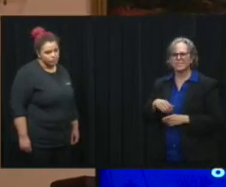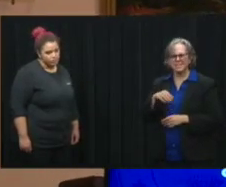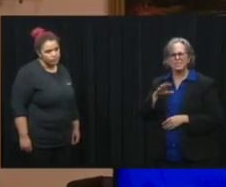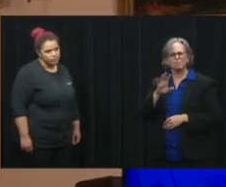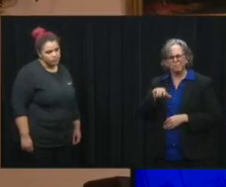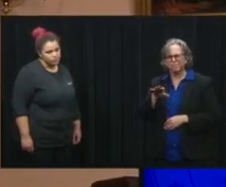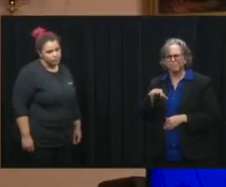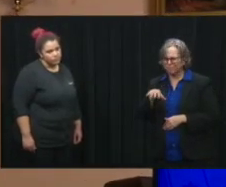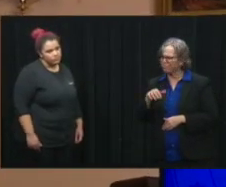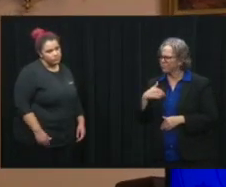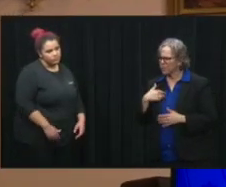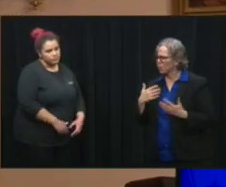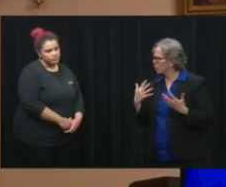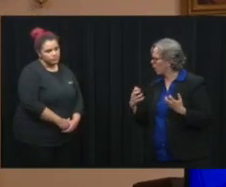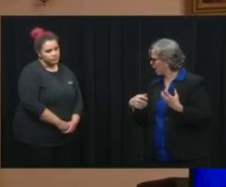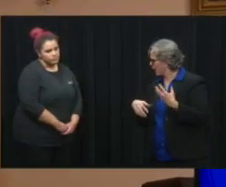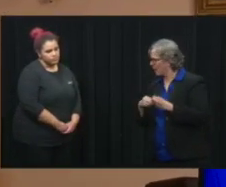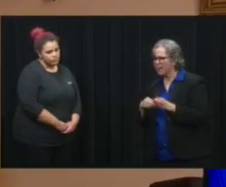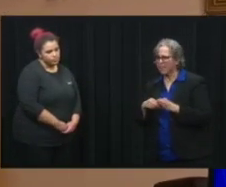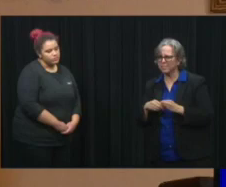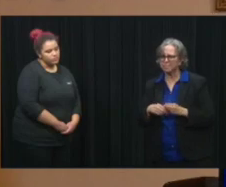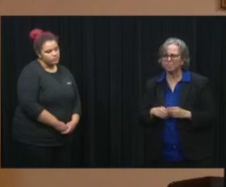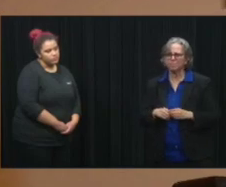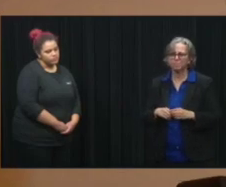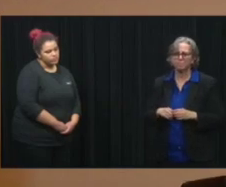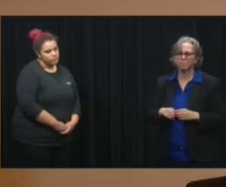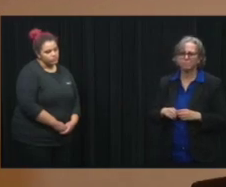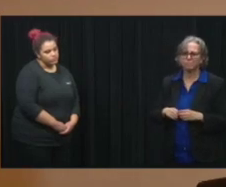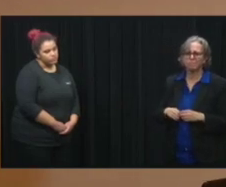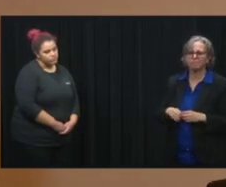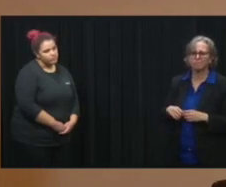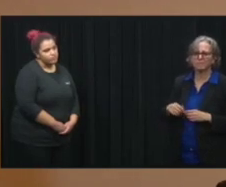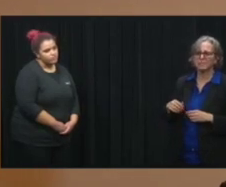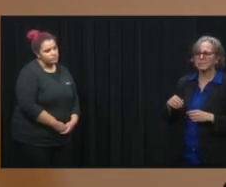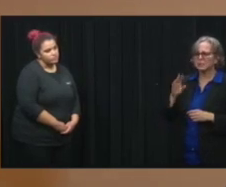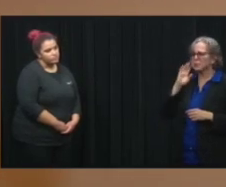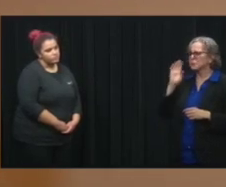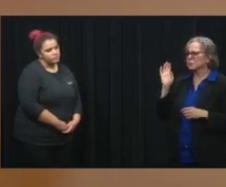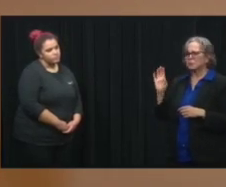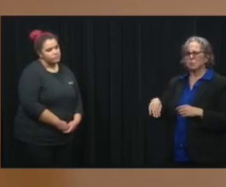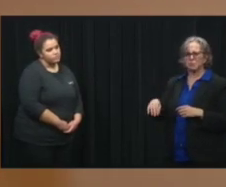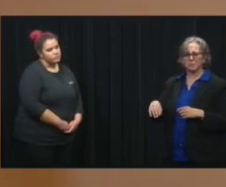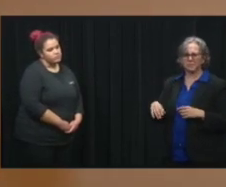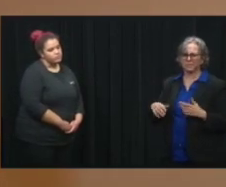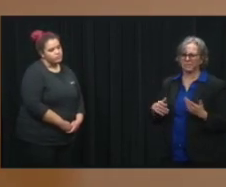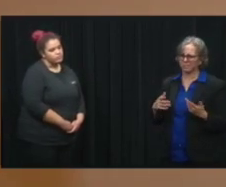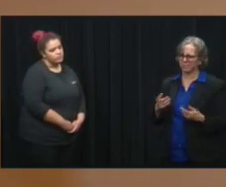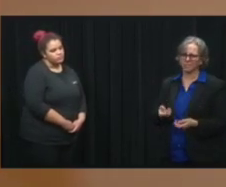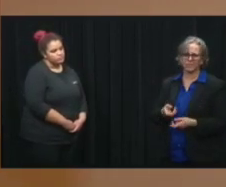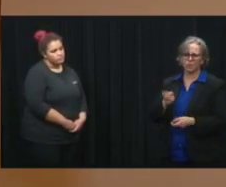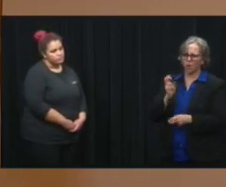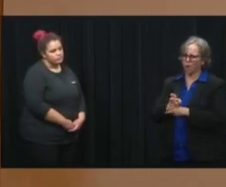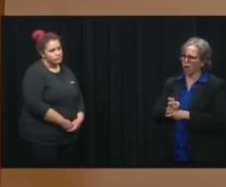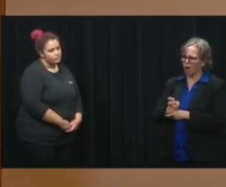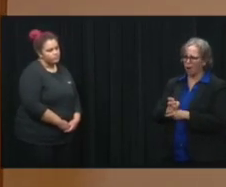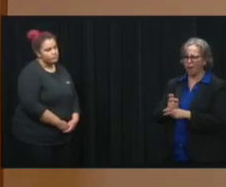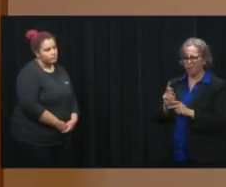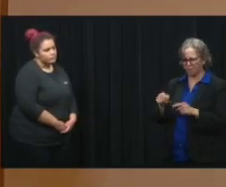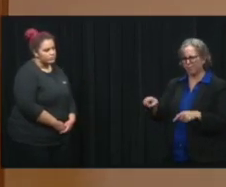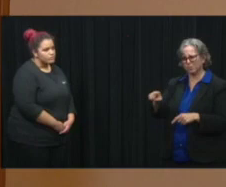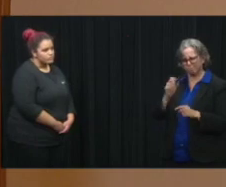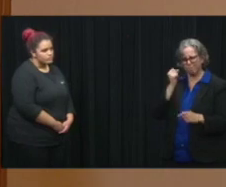I know we've said all along, Randy, that this is so hard for people to get their heads around. And